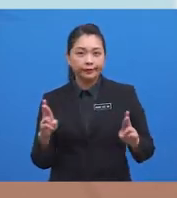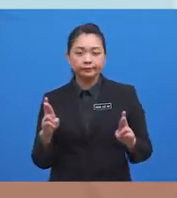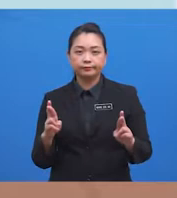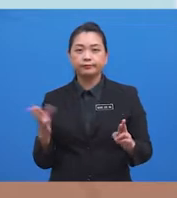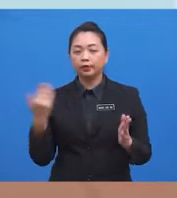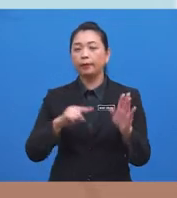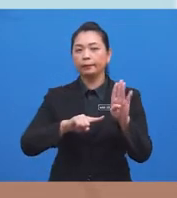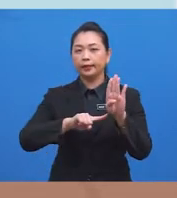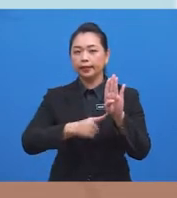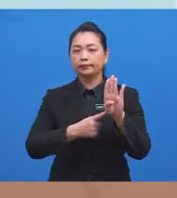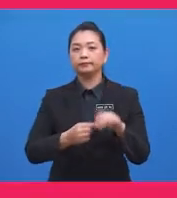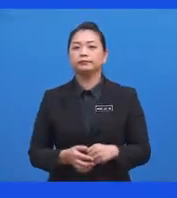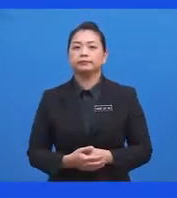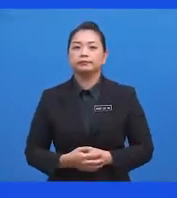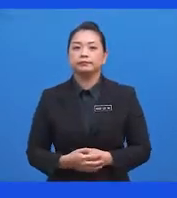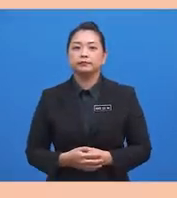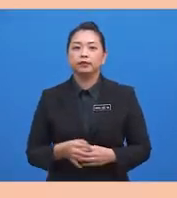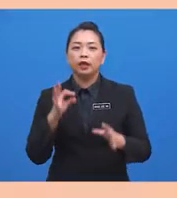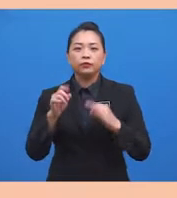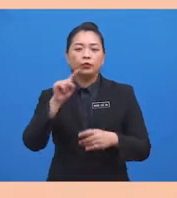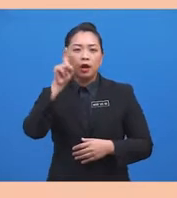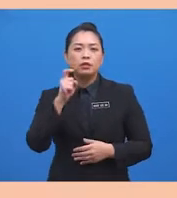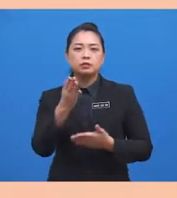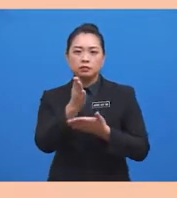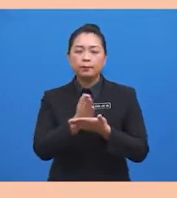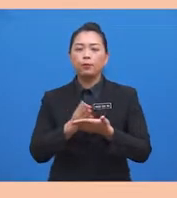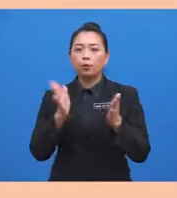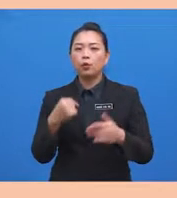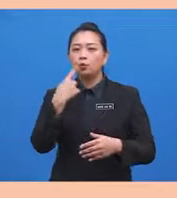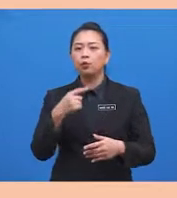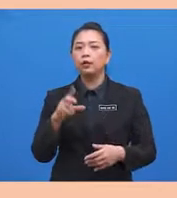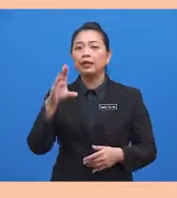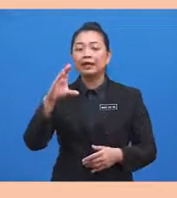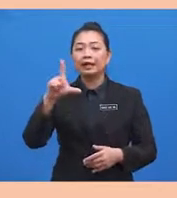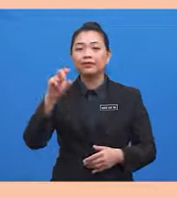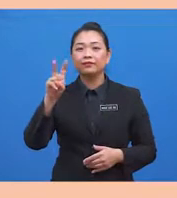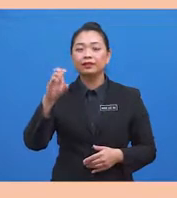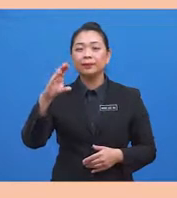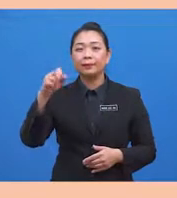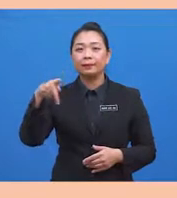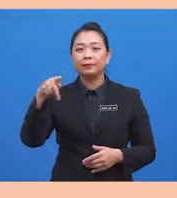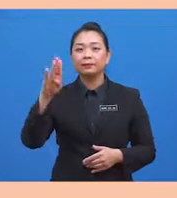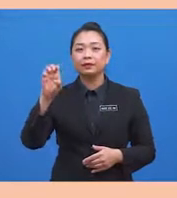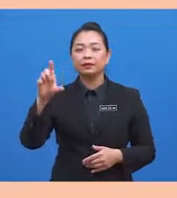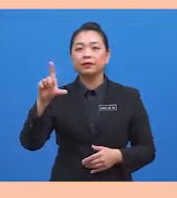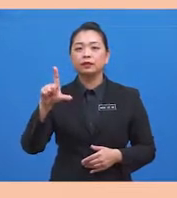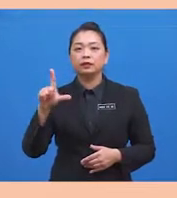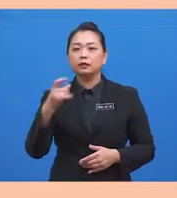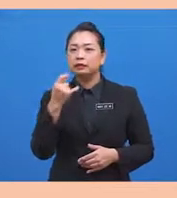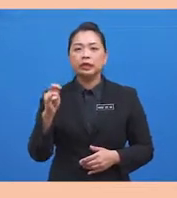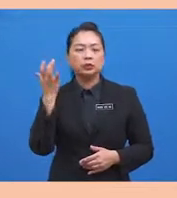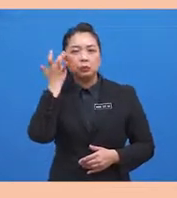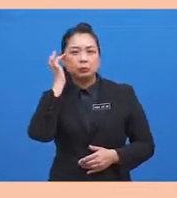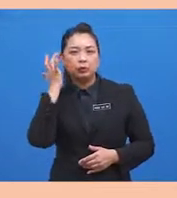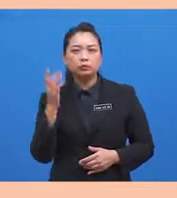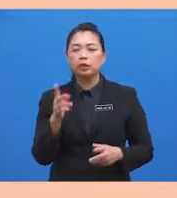ready? Let's begin. If you ask someone who Clive Campbell is, they probably wouldn't know.